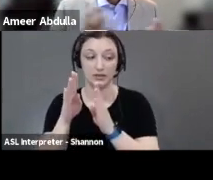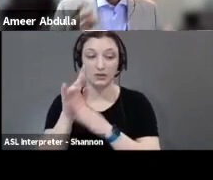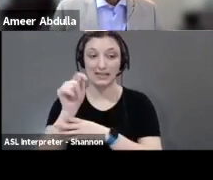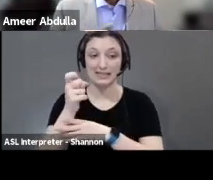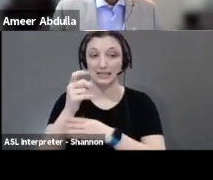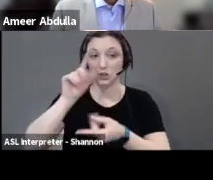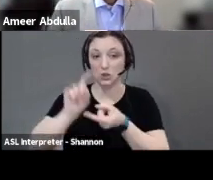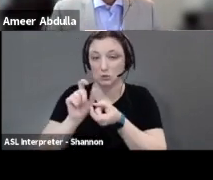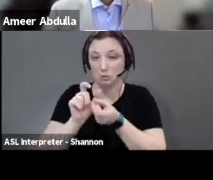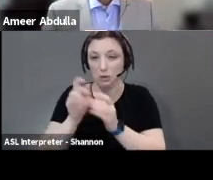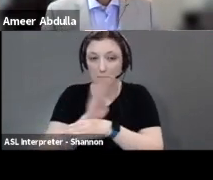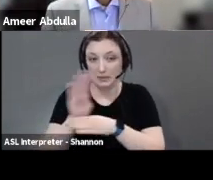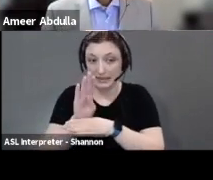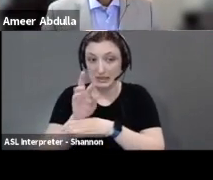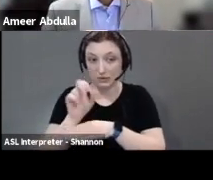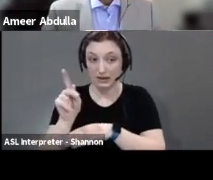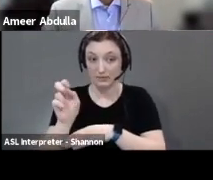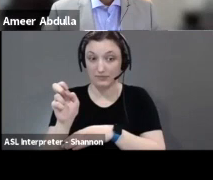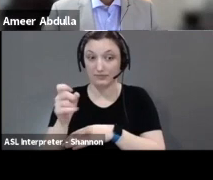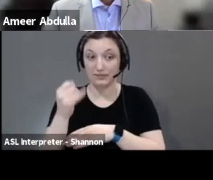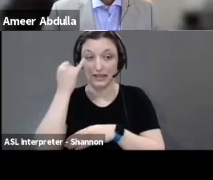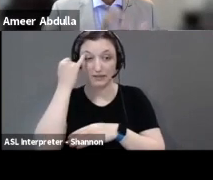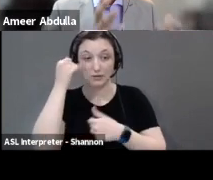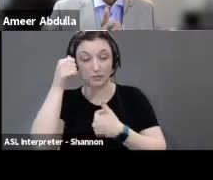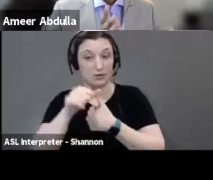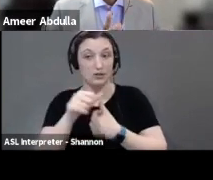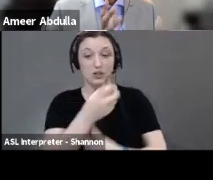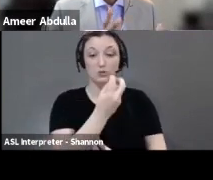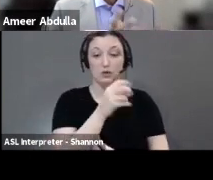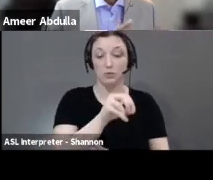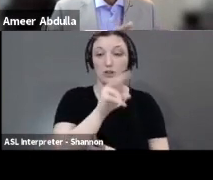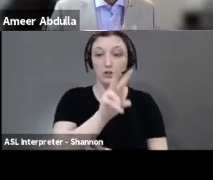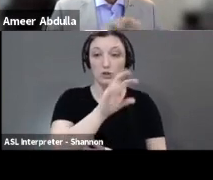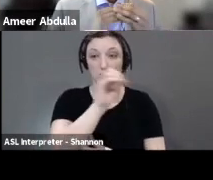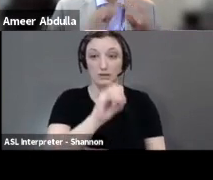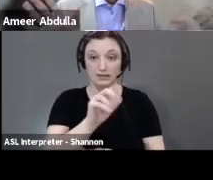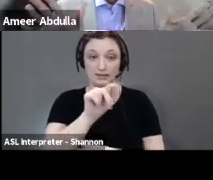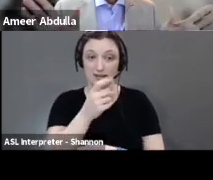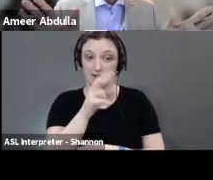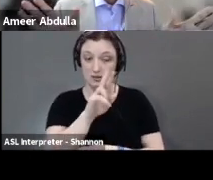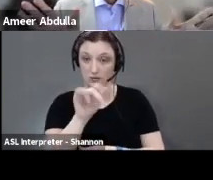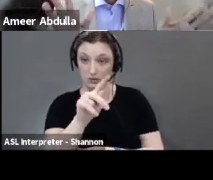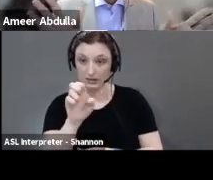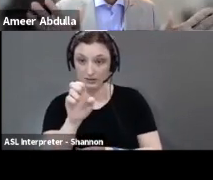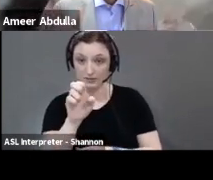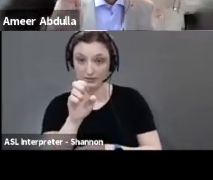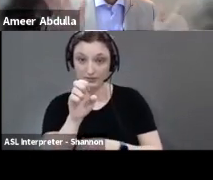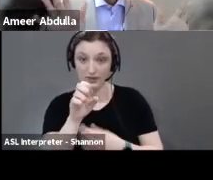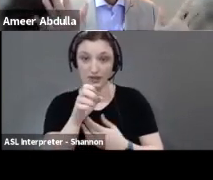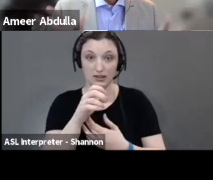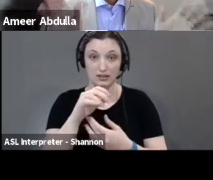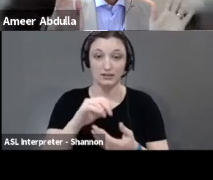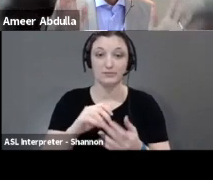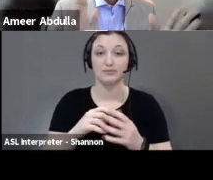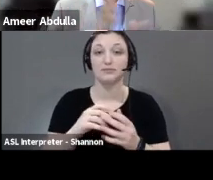rate. If you recall, that was 12.2% corporate tax rate. So if that $10,000 is in the company, don't do anything, no salary, so